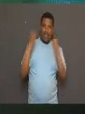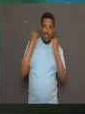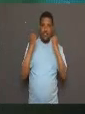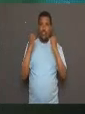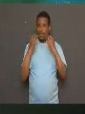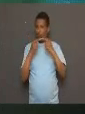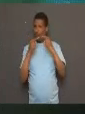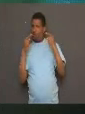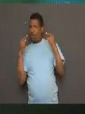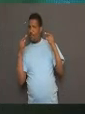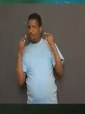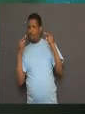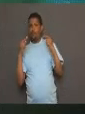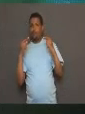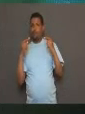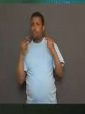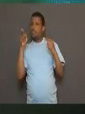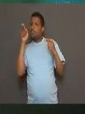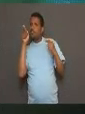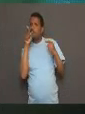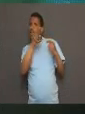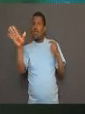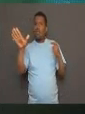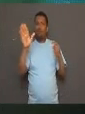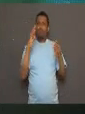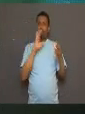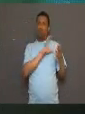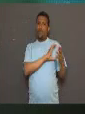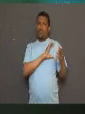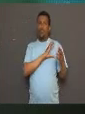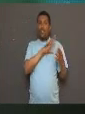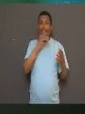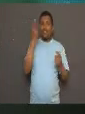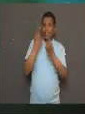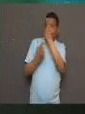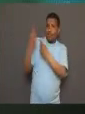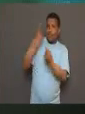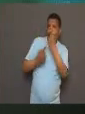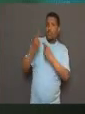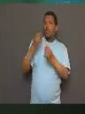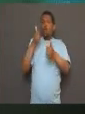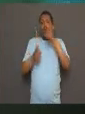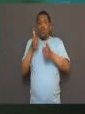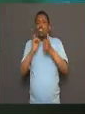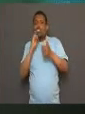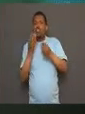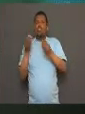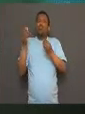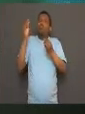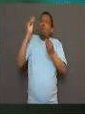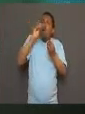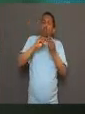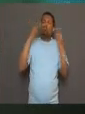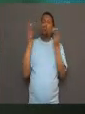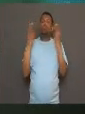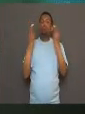and contrasted their properties, and discussed which is more